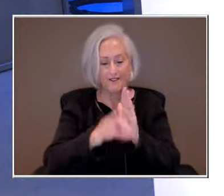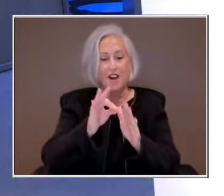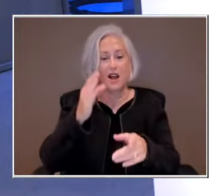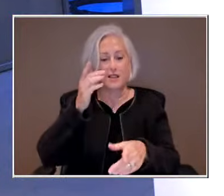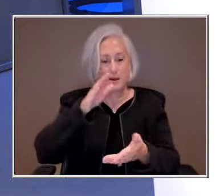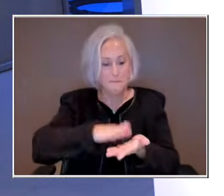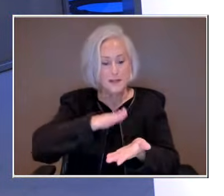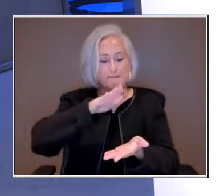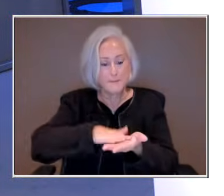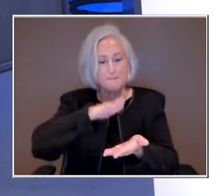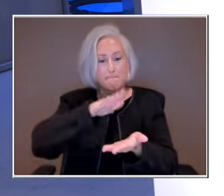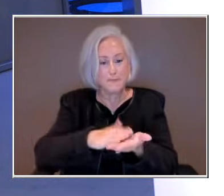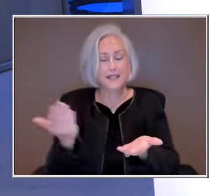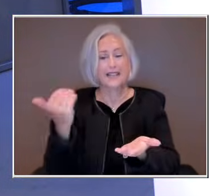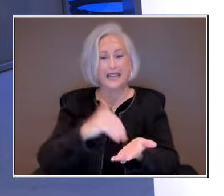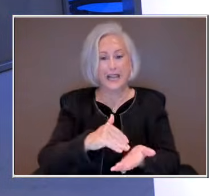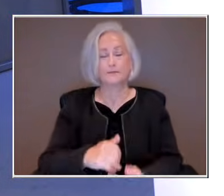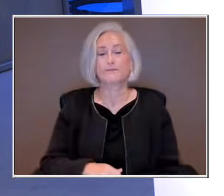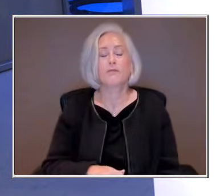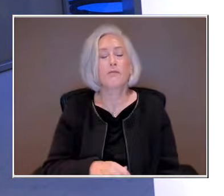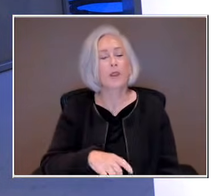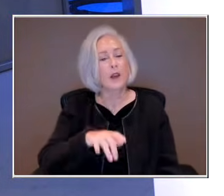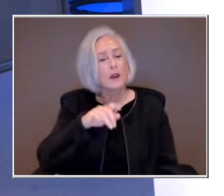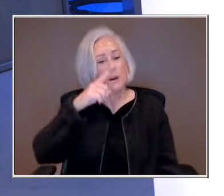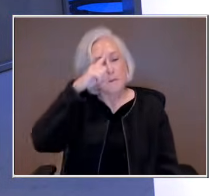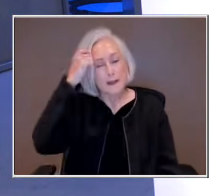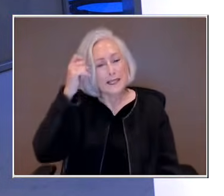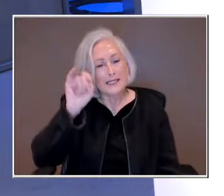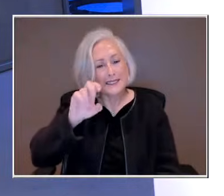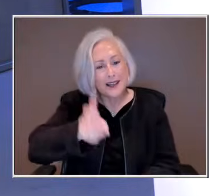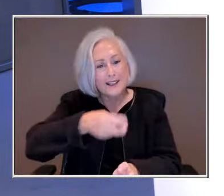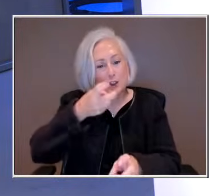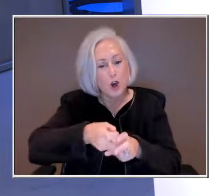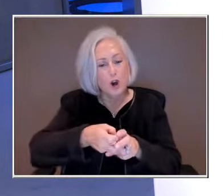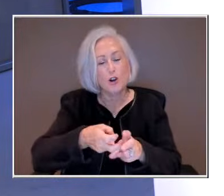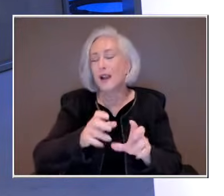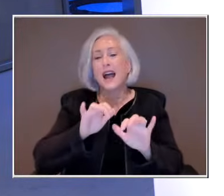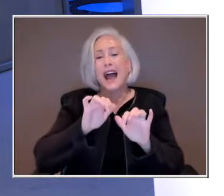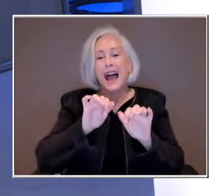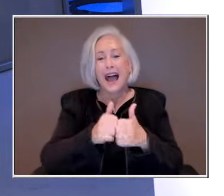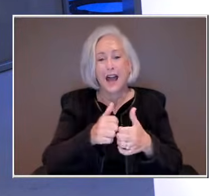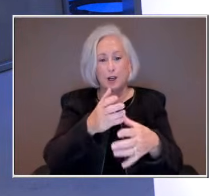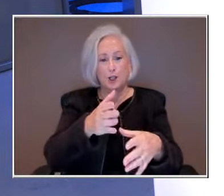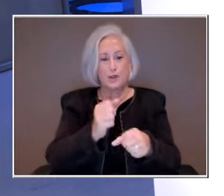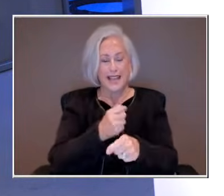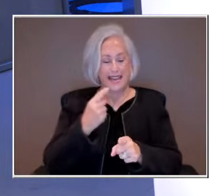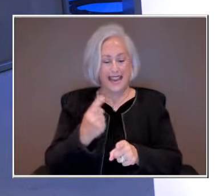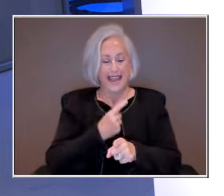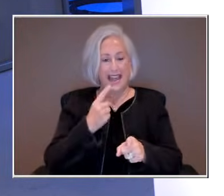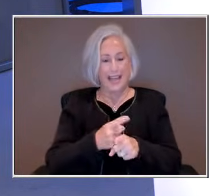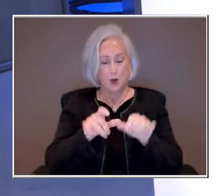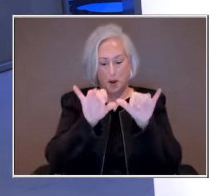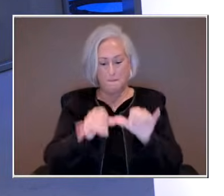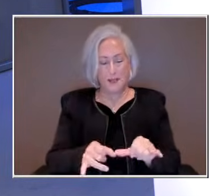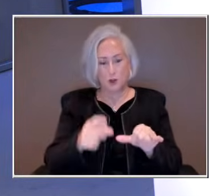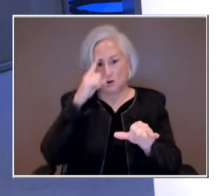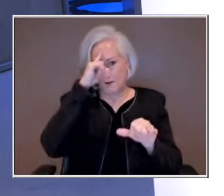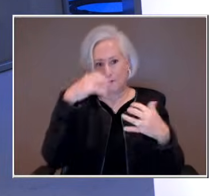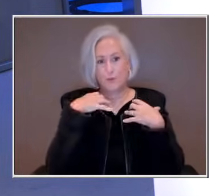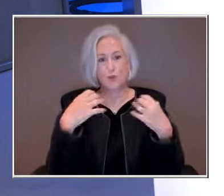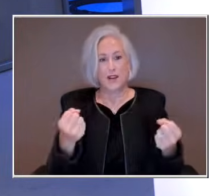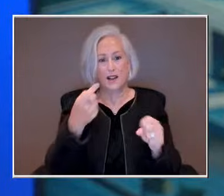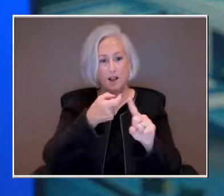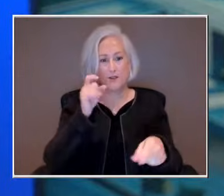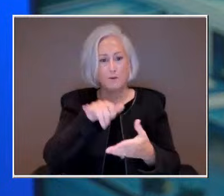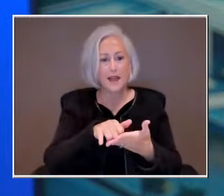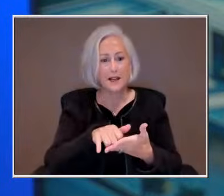With something so difficult, how do you get an accurate measure of the brain health? That's a great question.